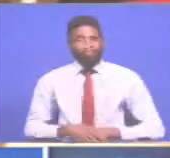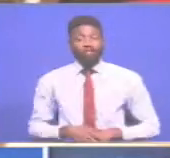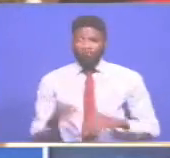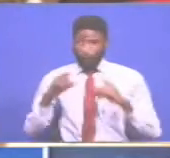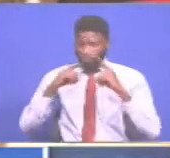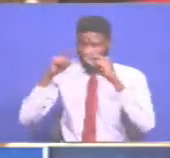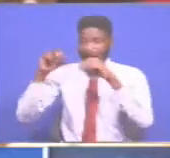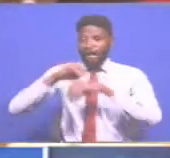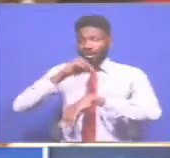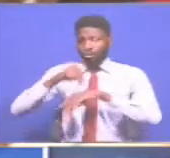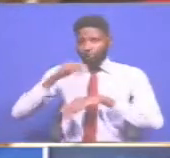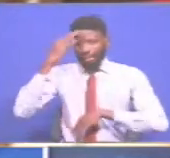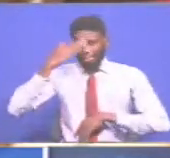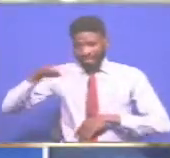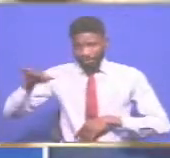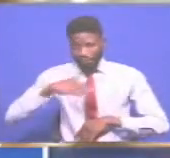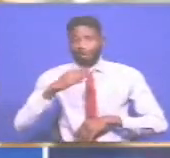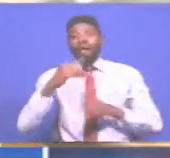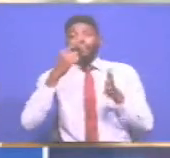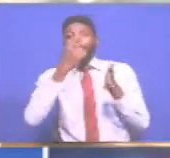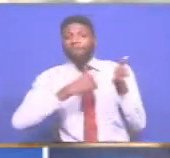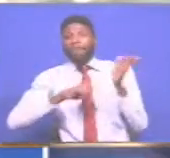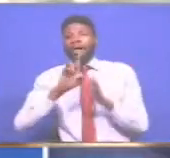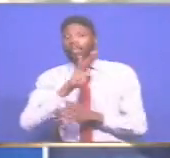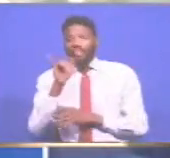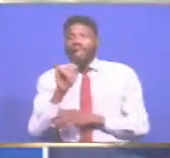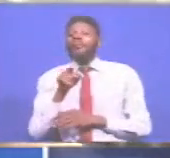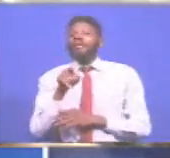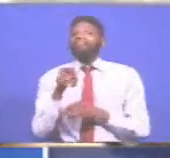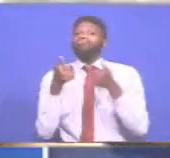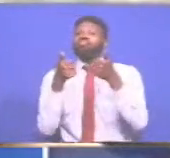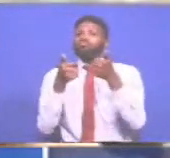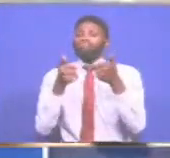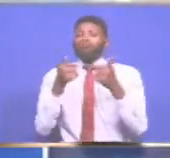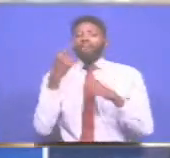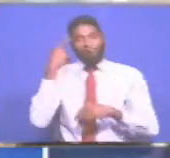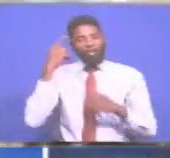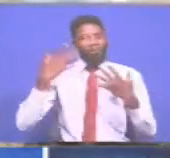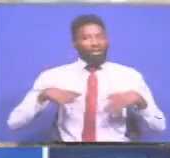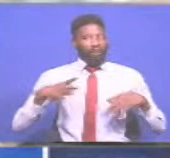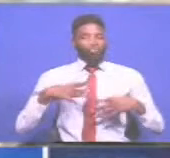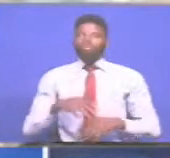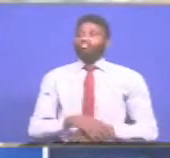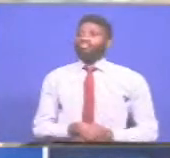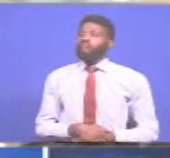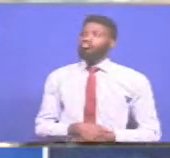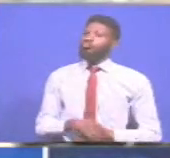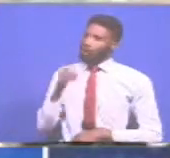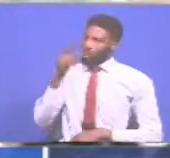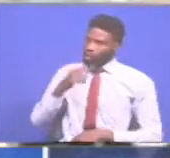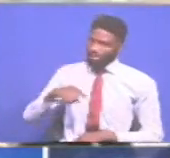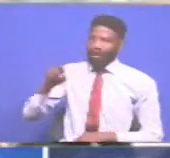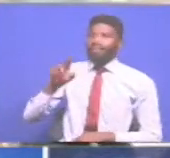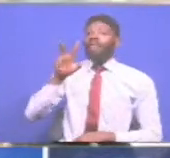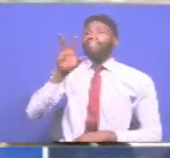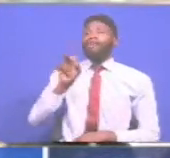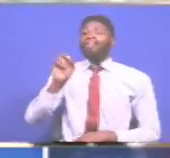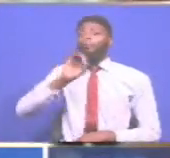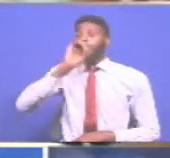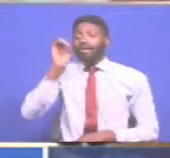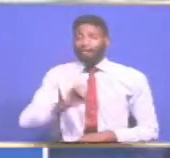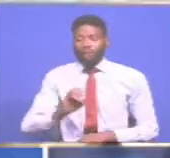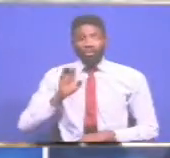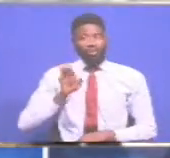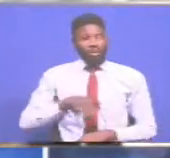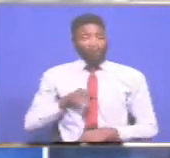crucial direction for citizens. Ndio inasimama na haki. The 30% of women leadership in this country, we shall